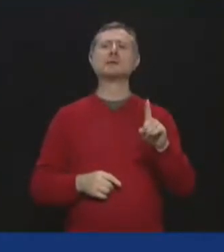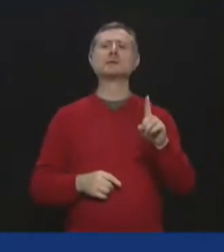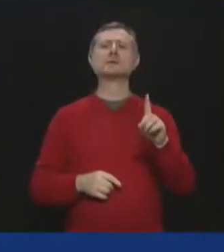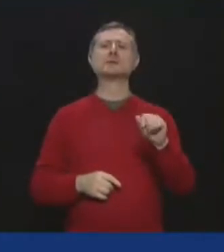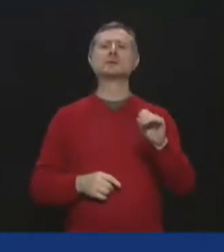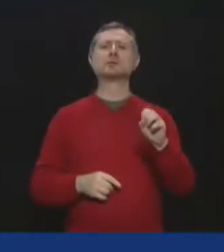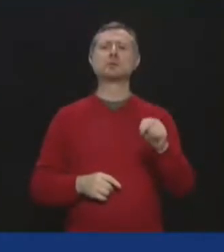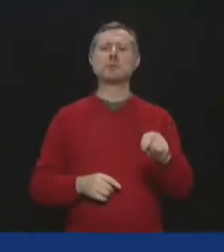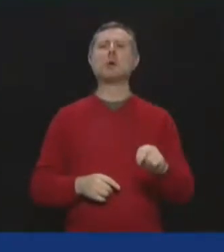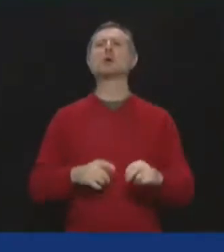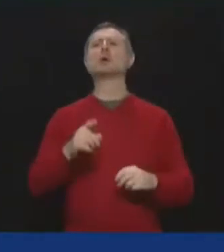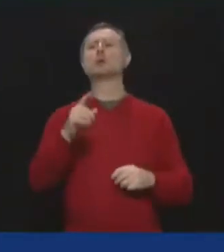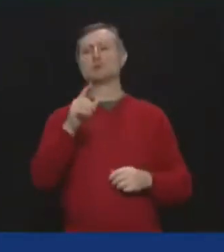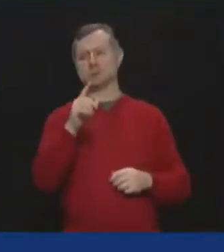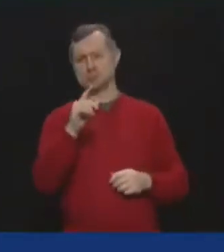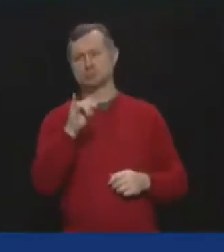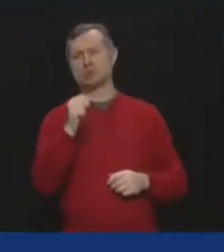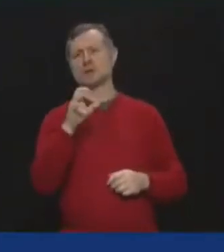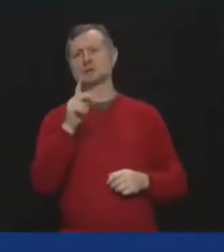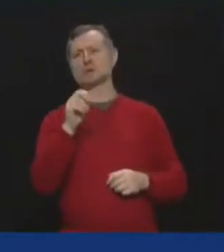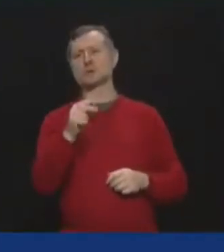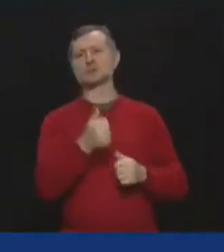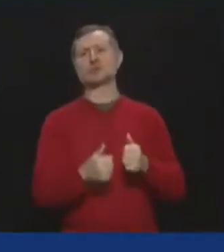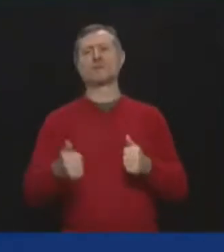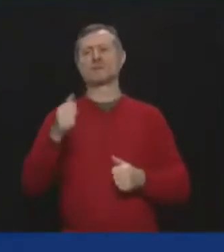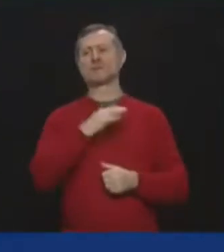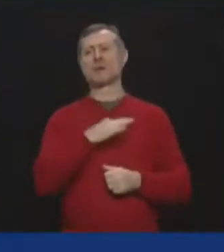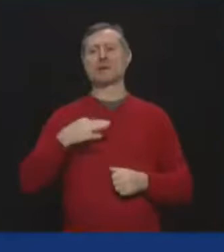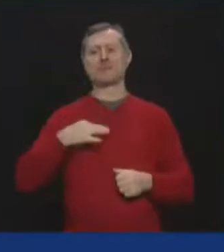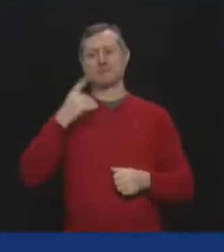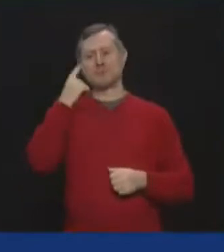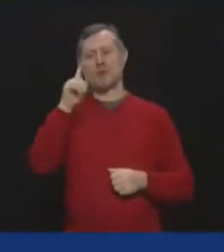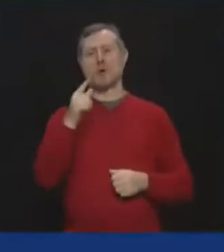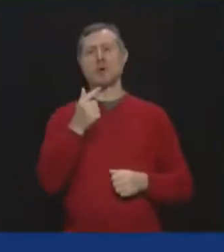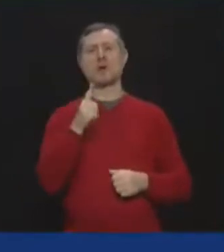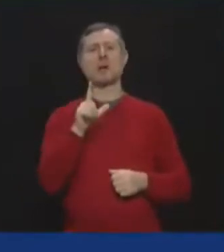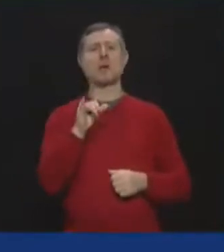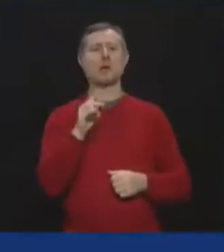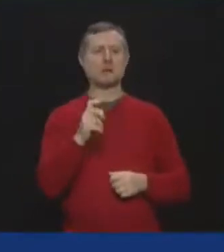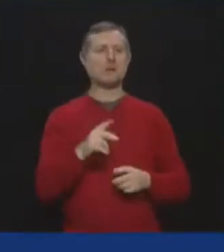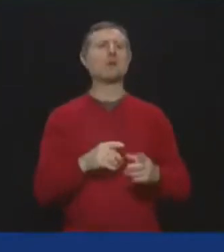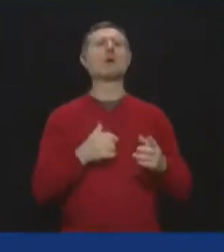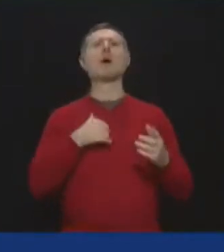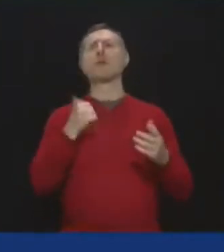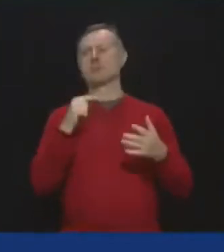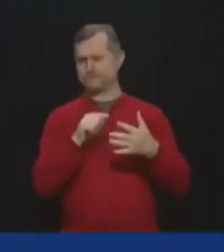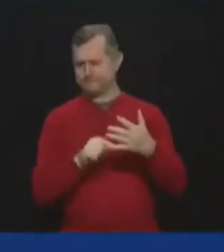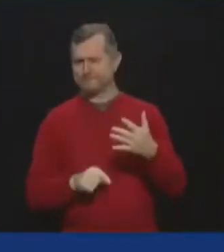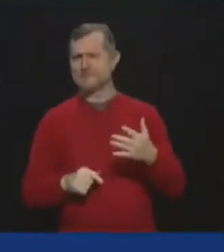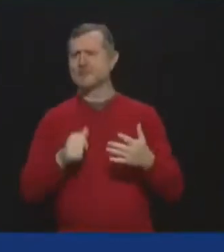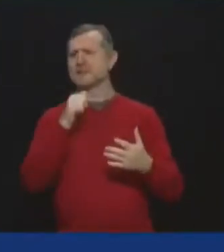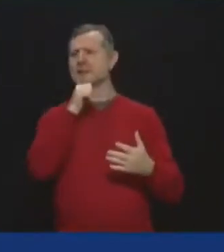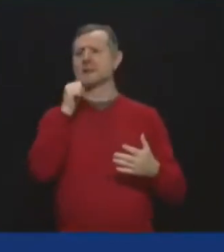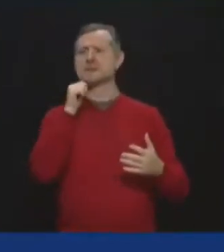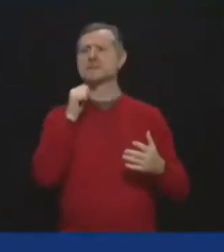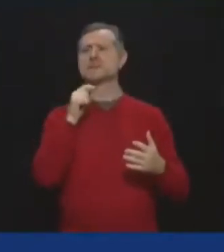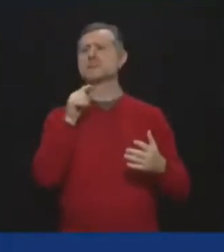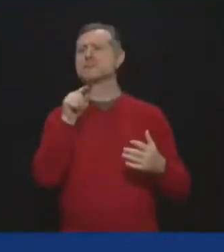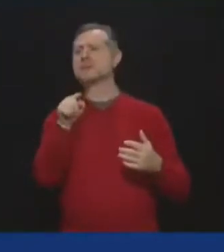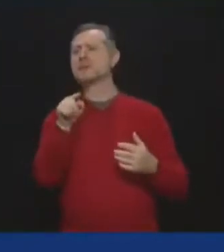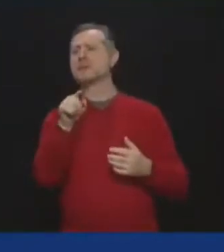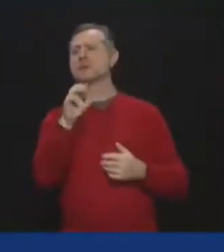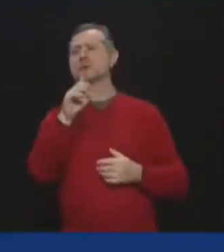Chief of Staff for Assembly Member Deborah Glick. Okay. Anybody else? Assemblywoman Catalina Cruz.